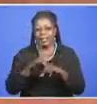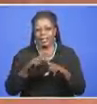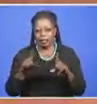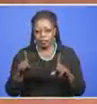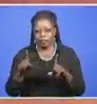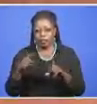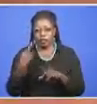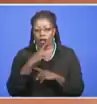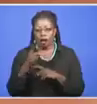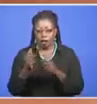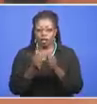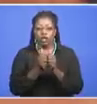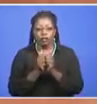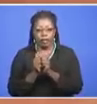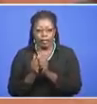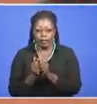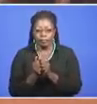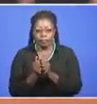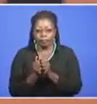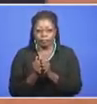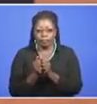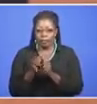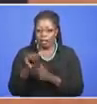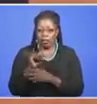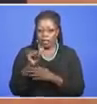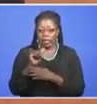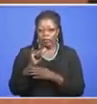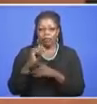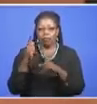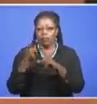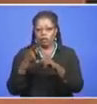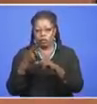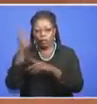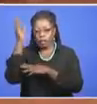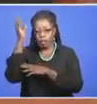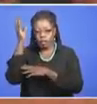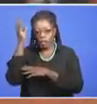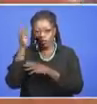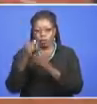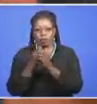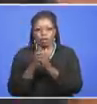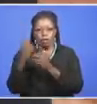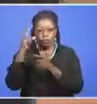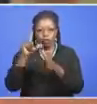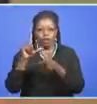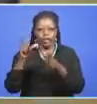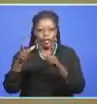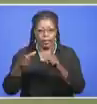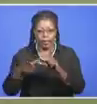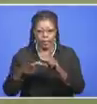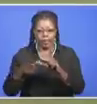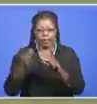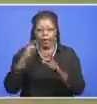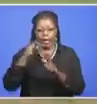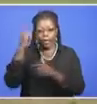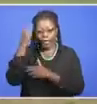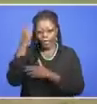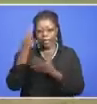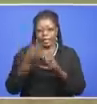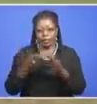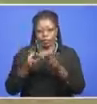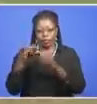unified. We all have the same aspirations and concern for the league, and I think that's important for us. And I